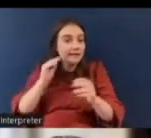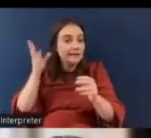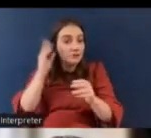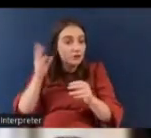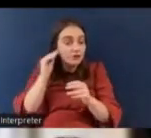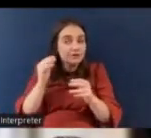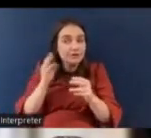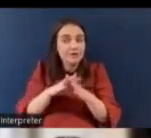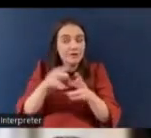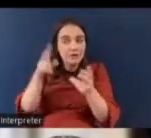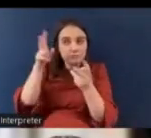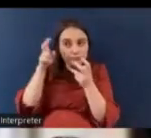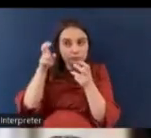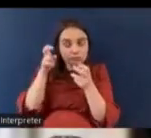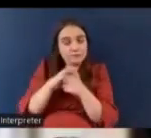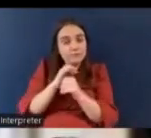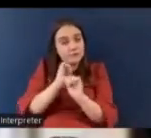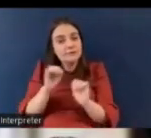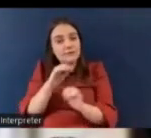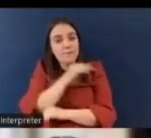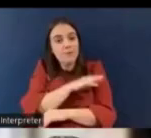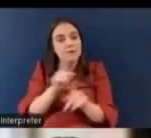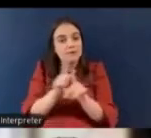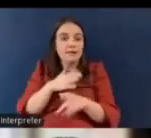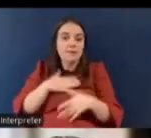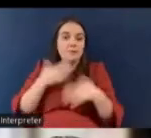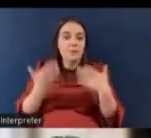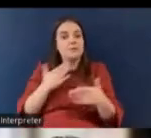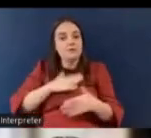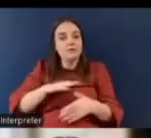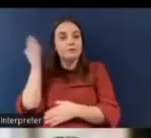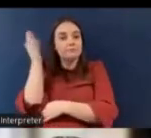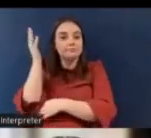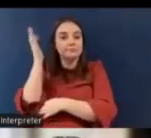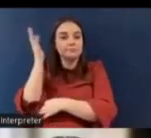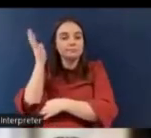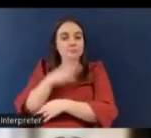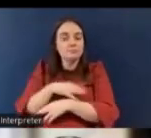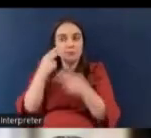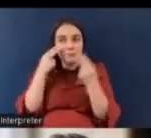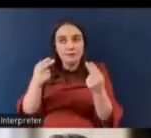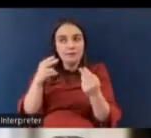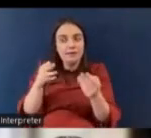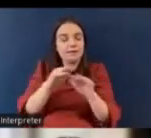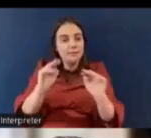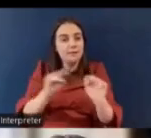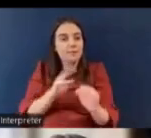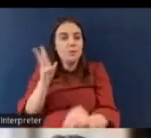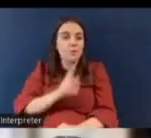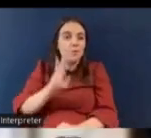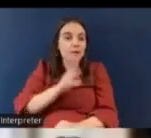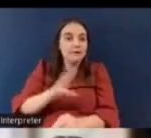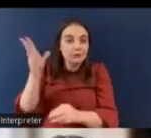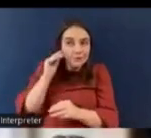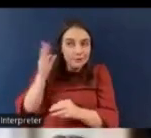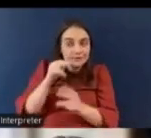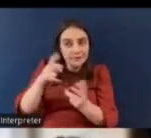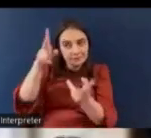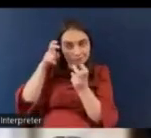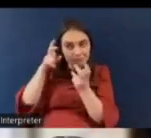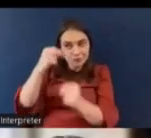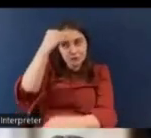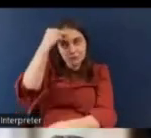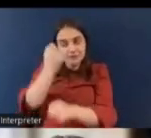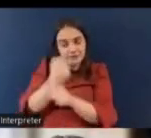for the listeners as well. And that's a really exceptional skill to have in terms of then, well, we've heard everybody's